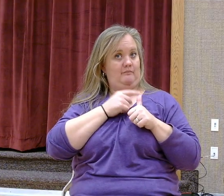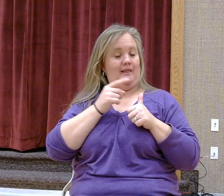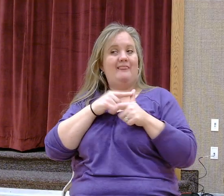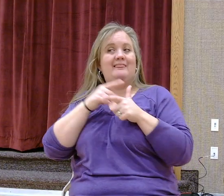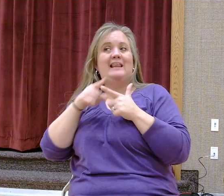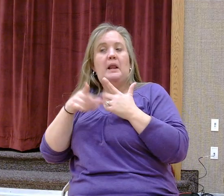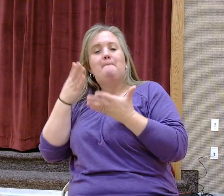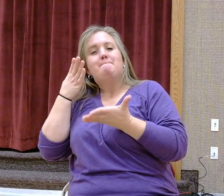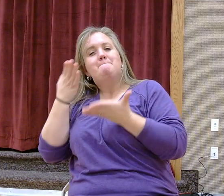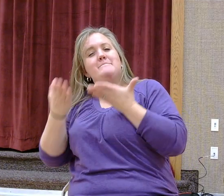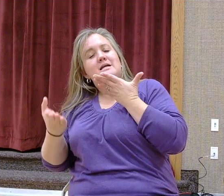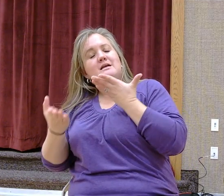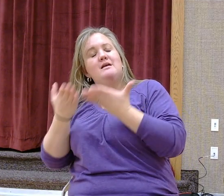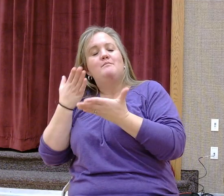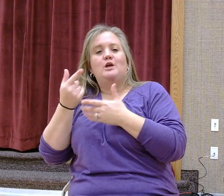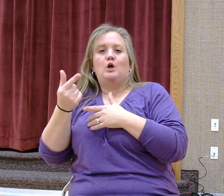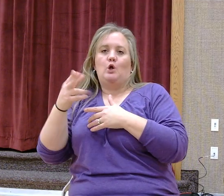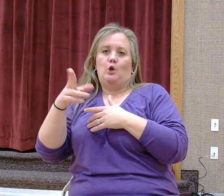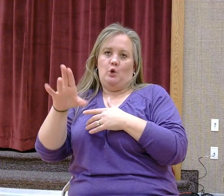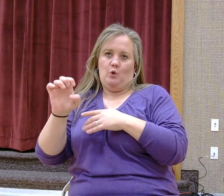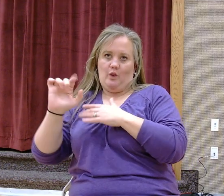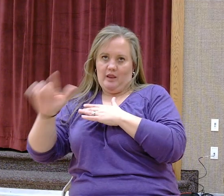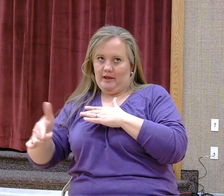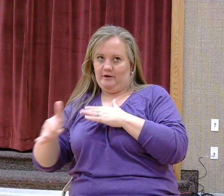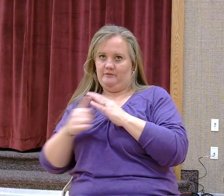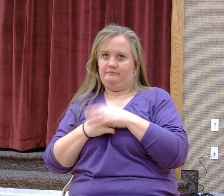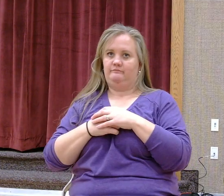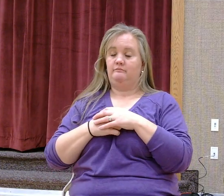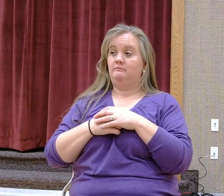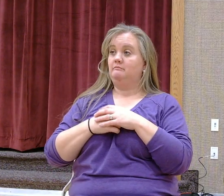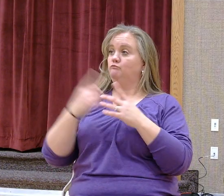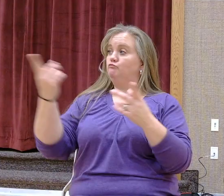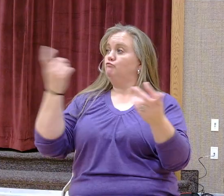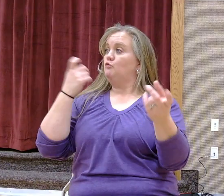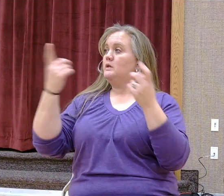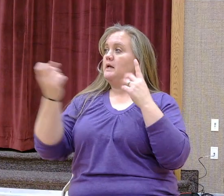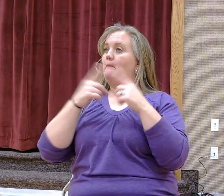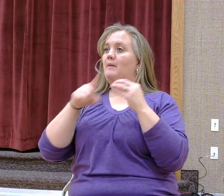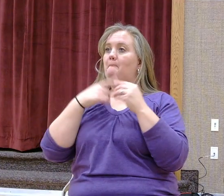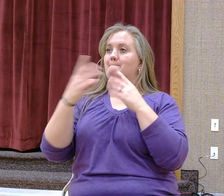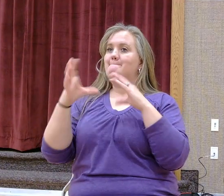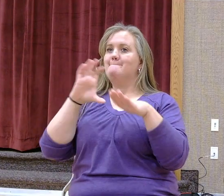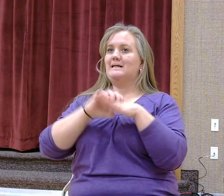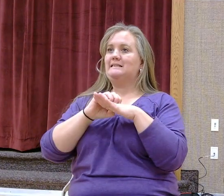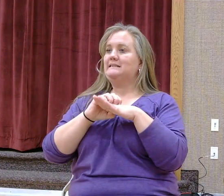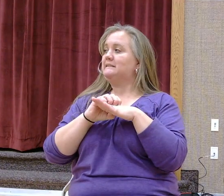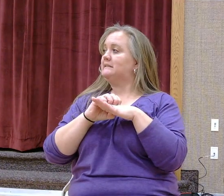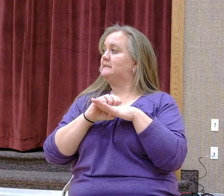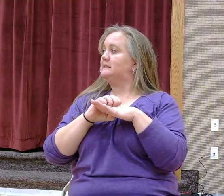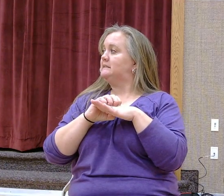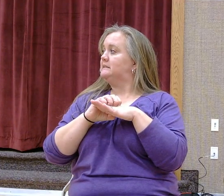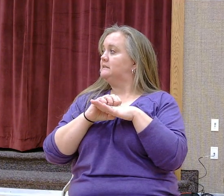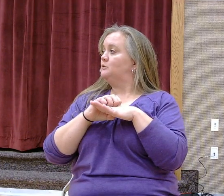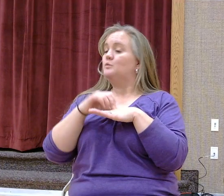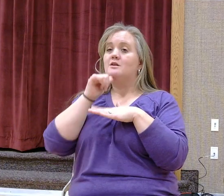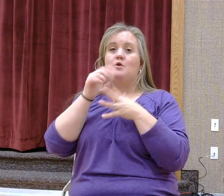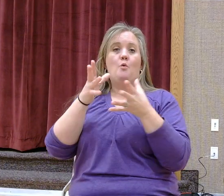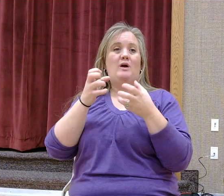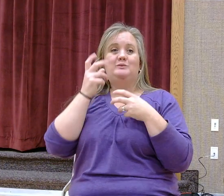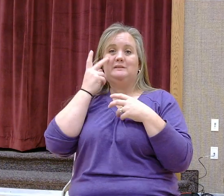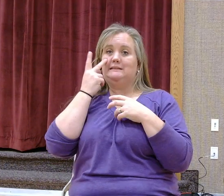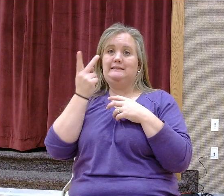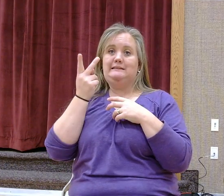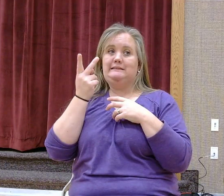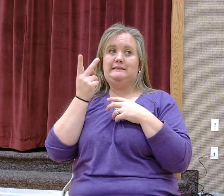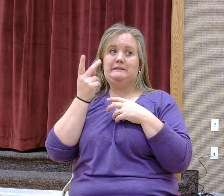there. Okay, just be careful of that. Okay, any other questions about bites? Obviously, we don't want to see big bites